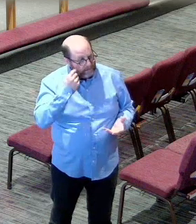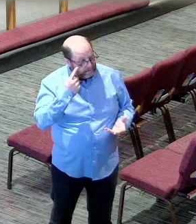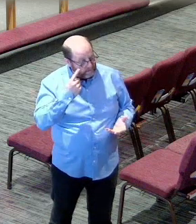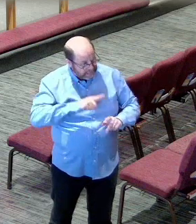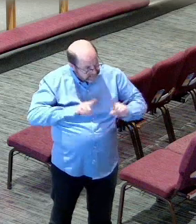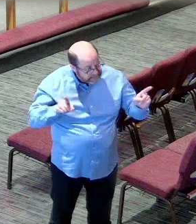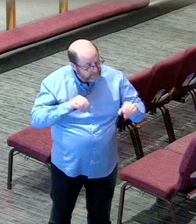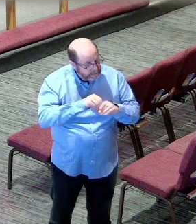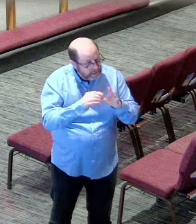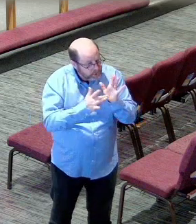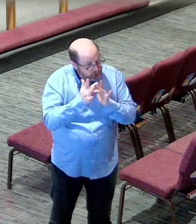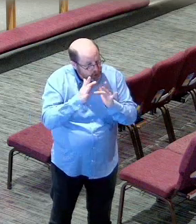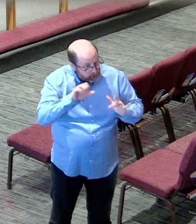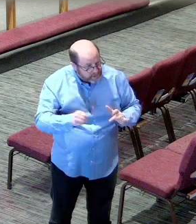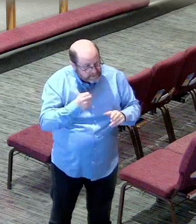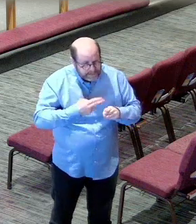time?